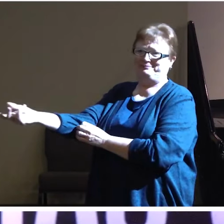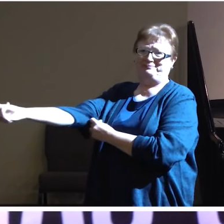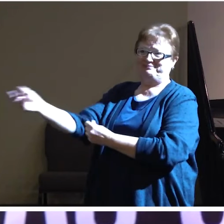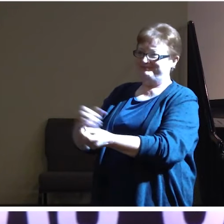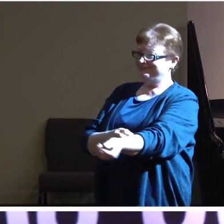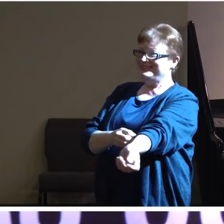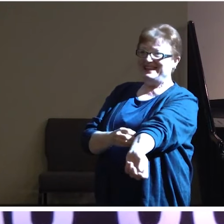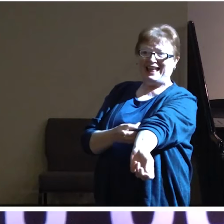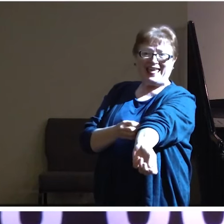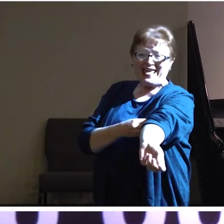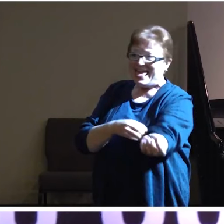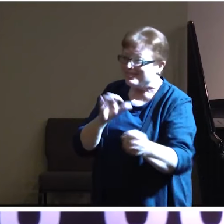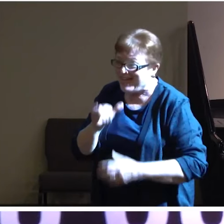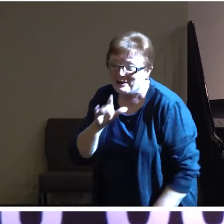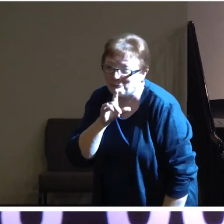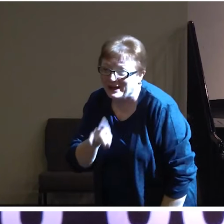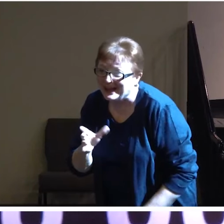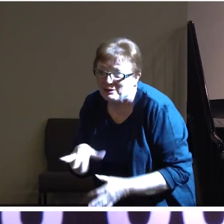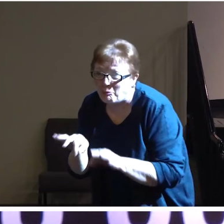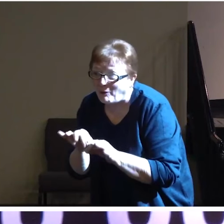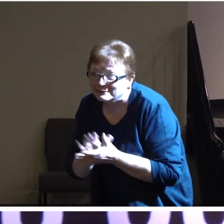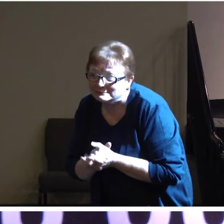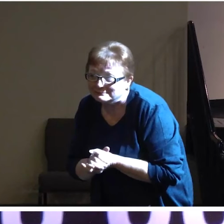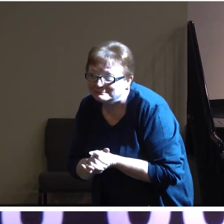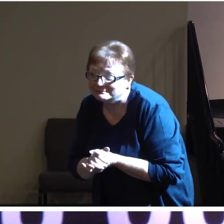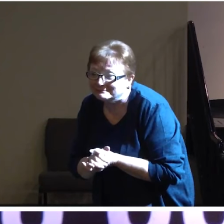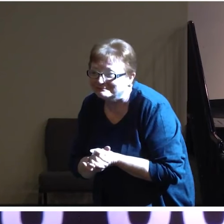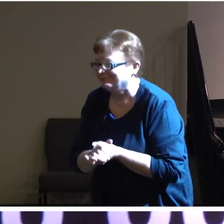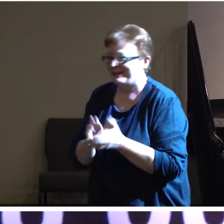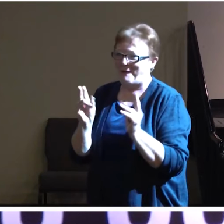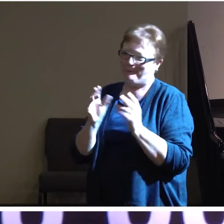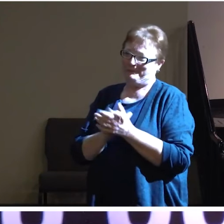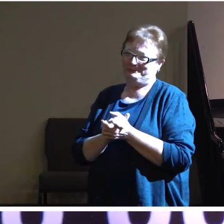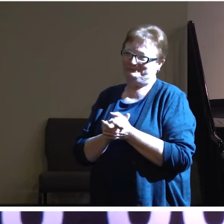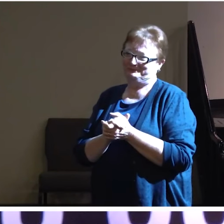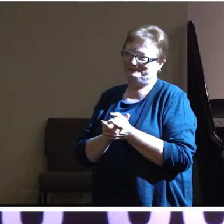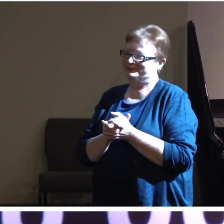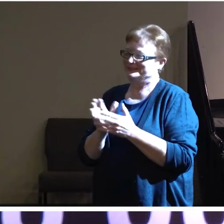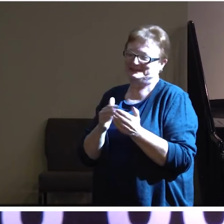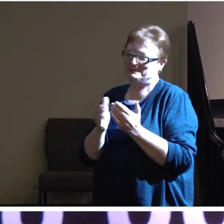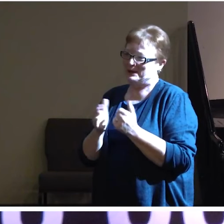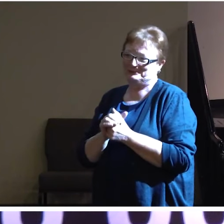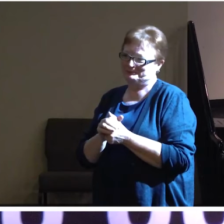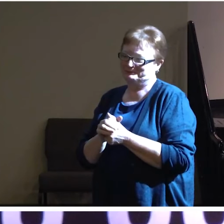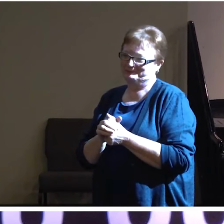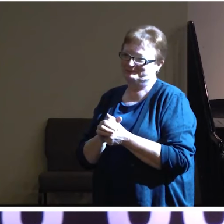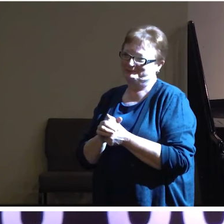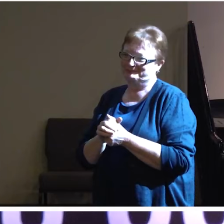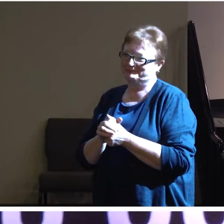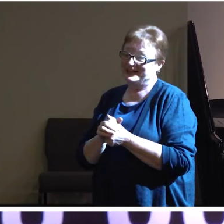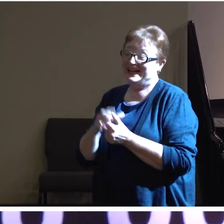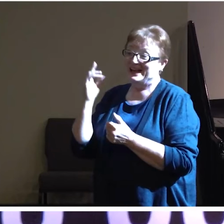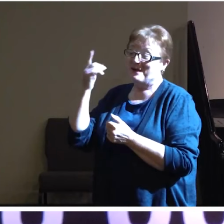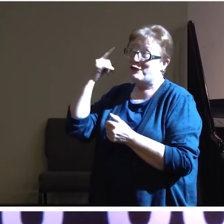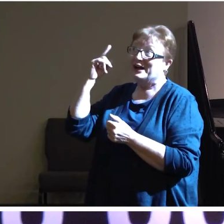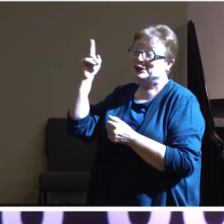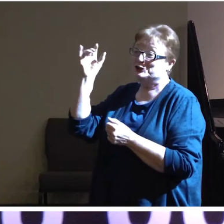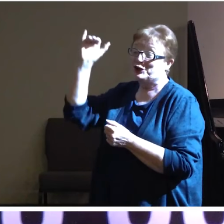really matter that much? No. It doesn't matter at all, really, in the eternal